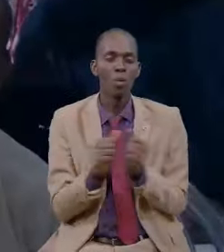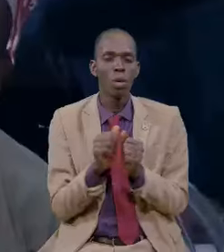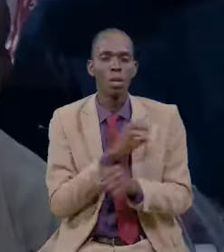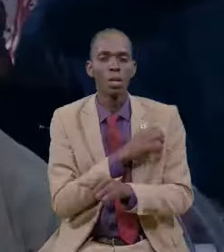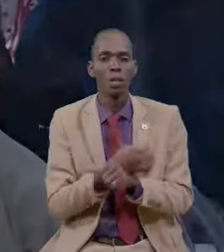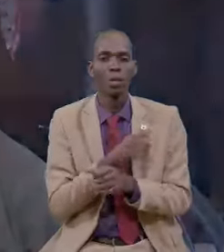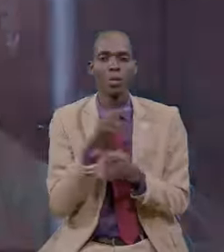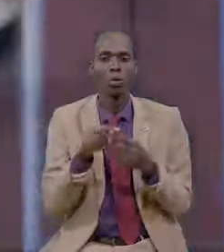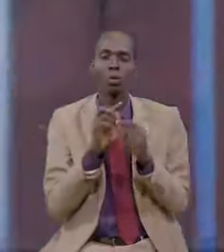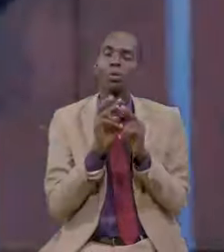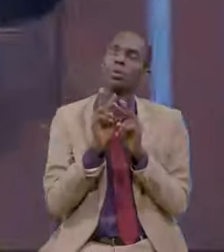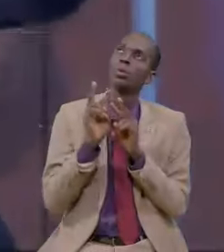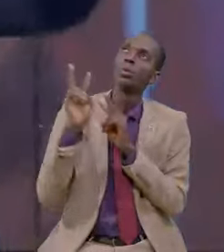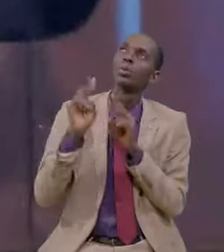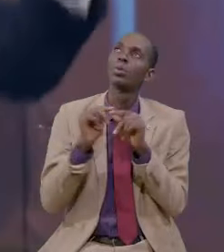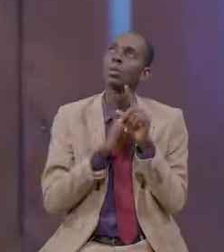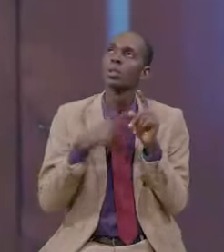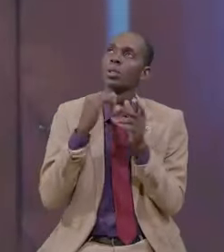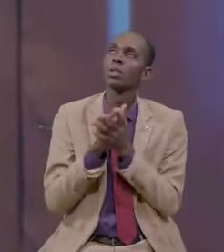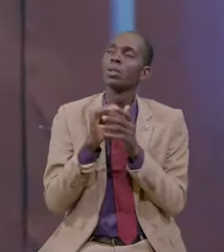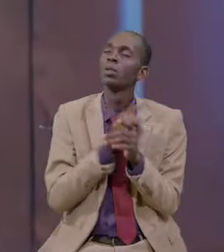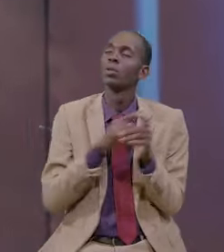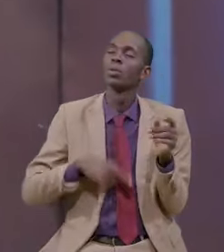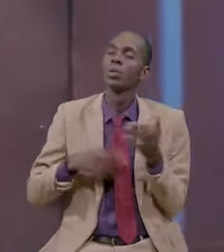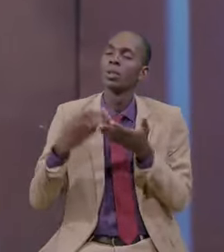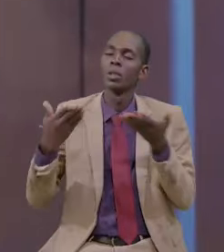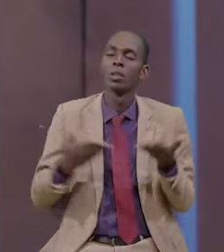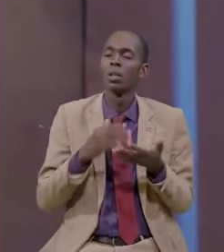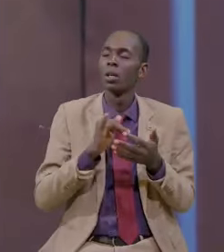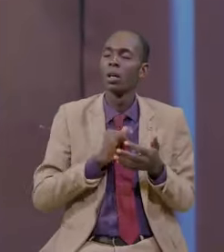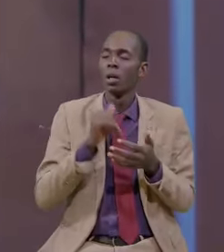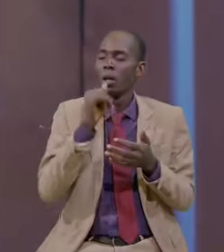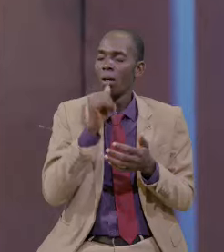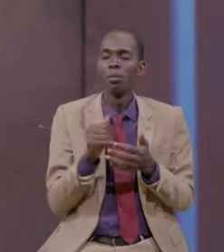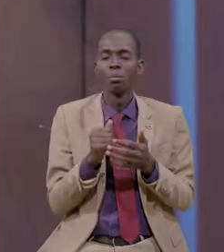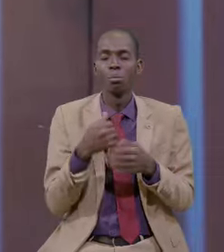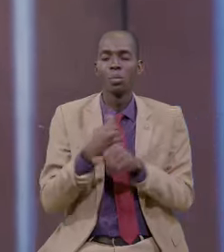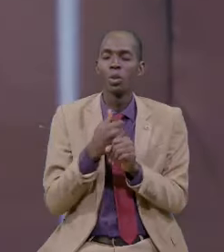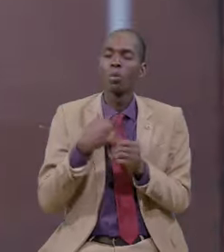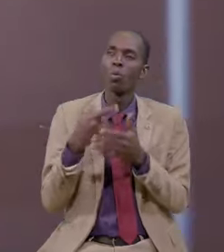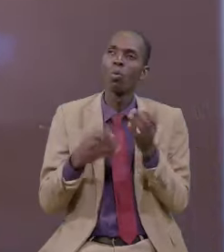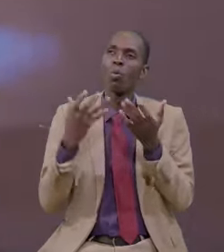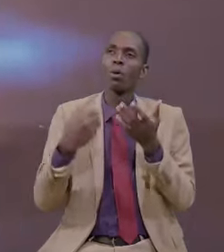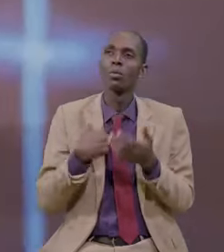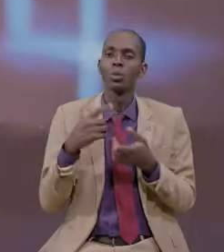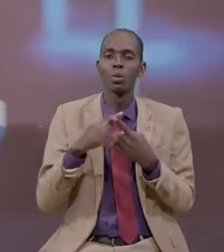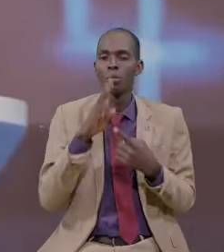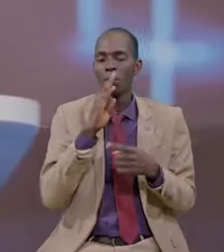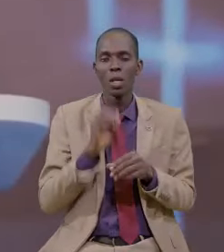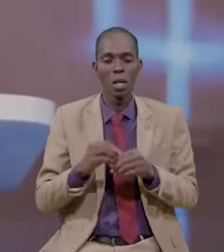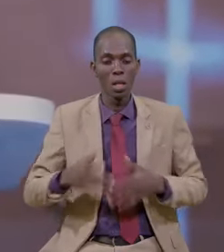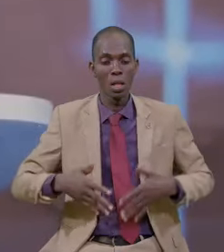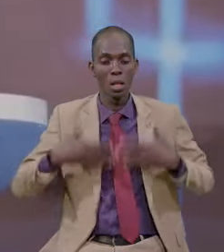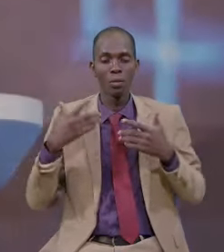say, Lord, here I am. Make me what you want to make me in life. It